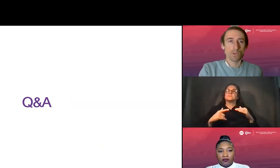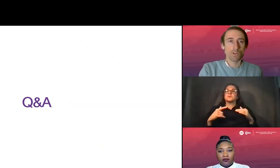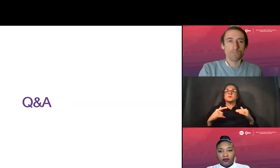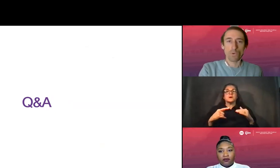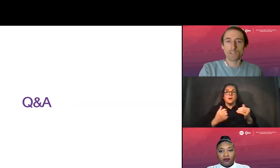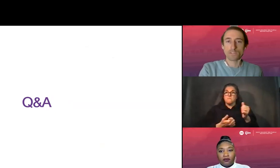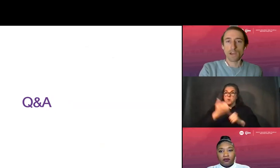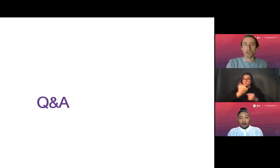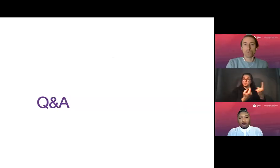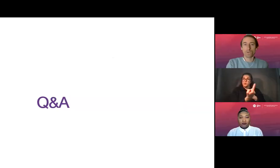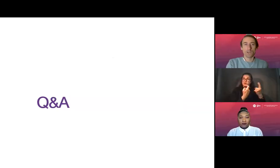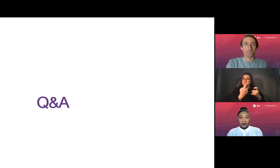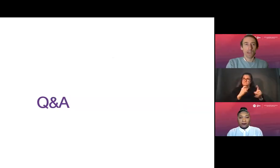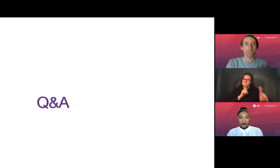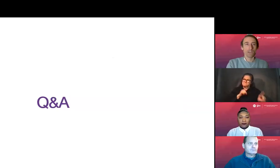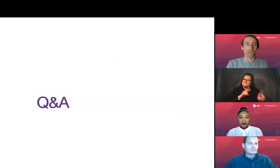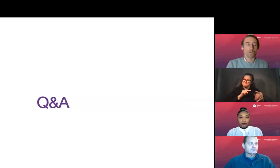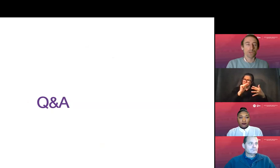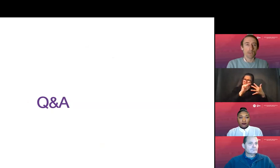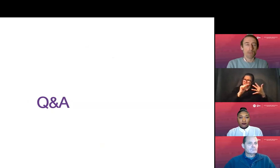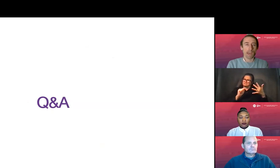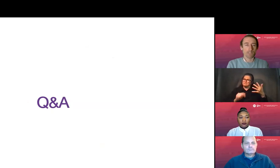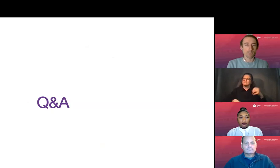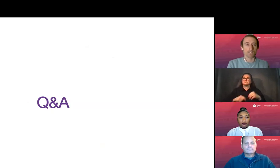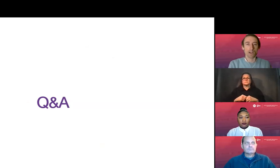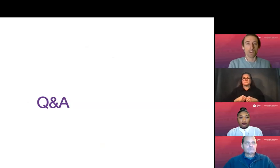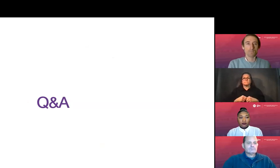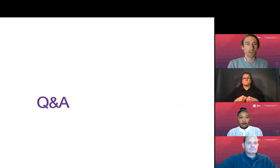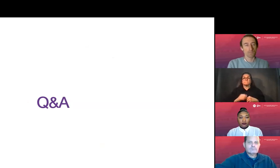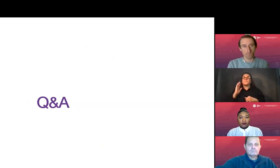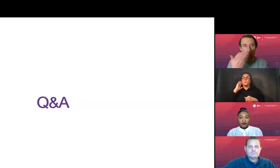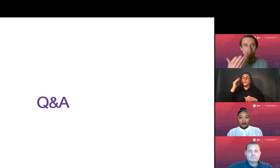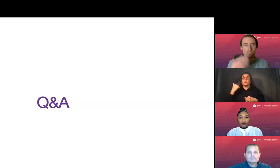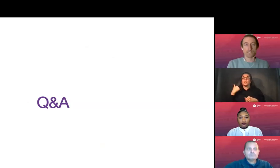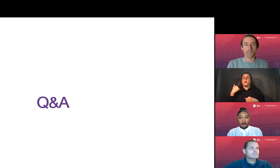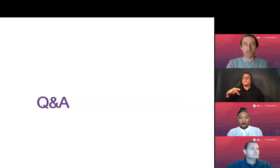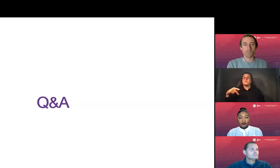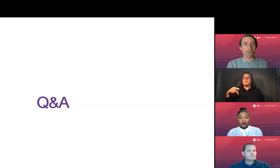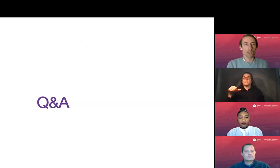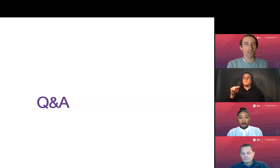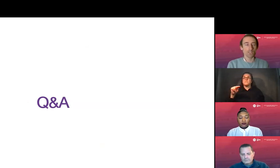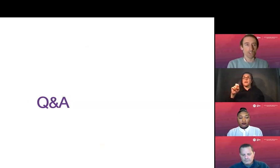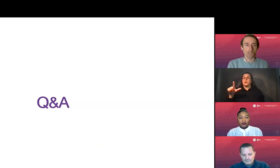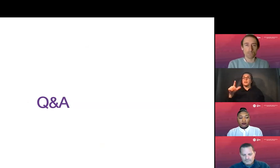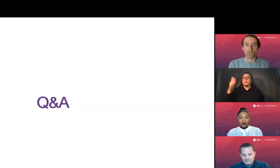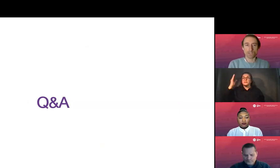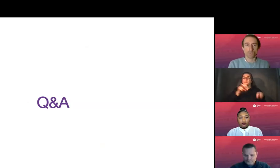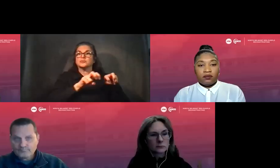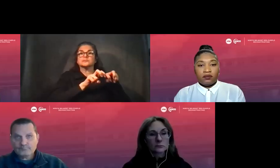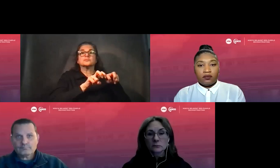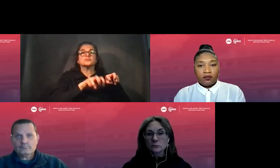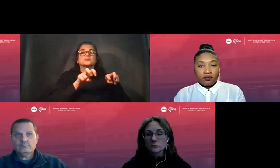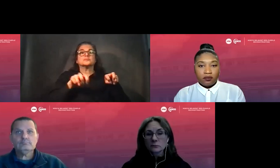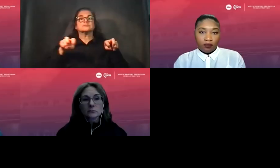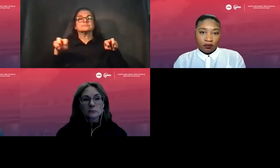So for it, we're going to be having a Q&A panel of the presenters and then a few additional folks